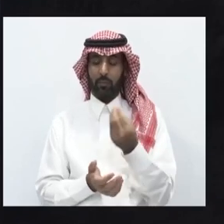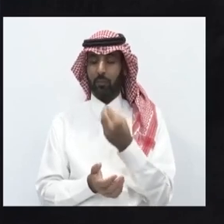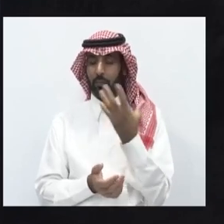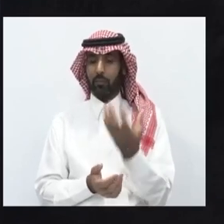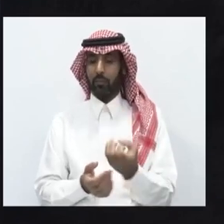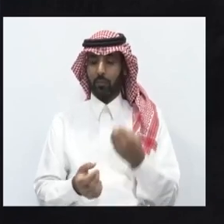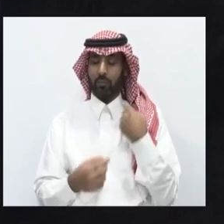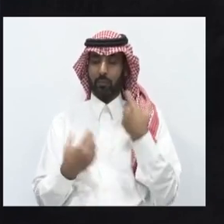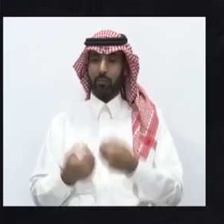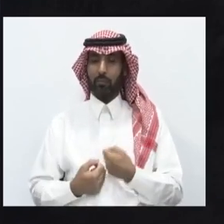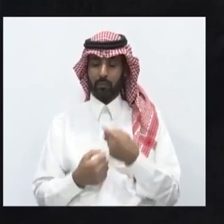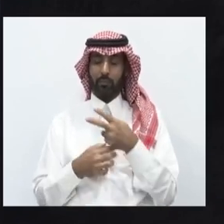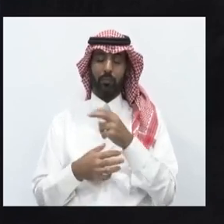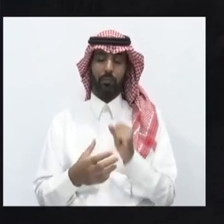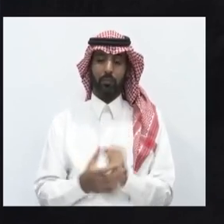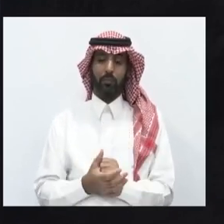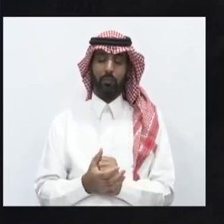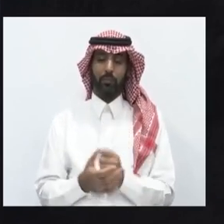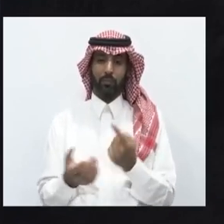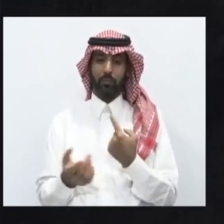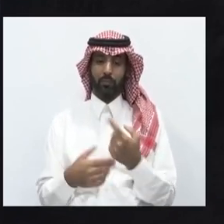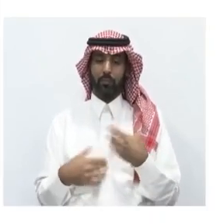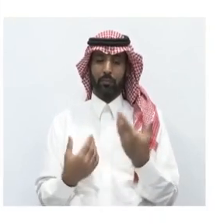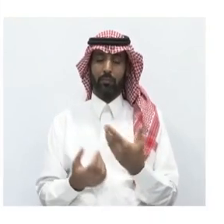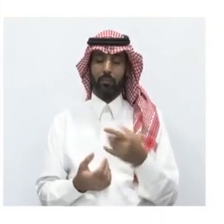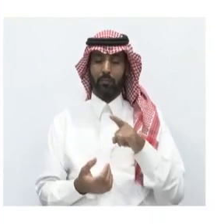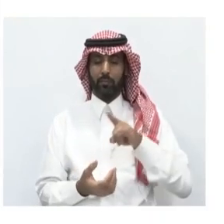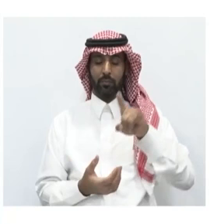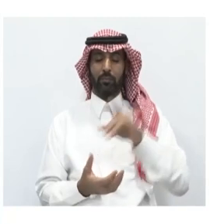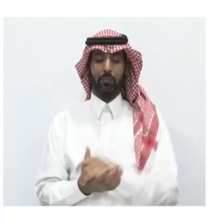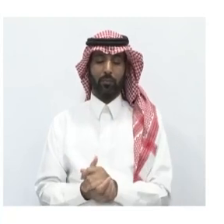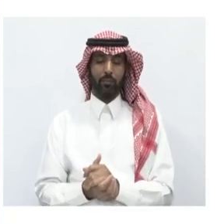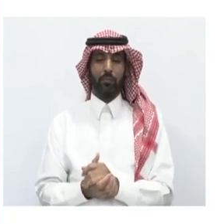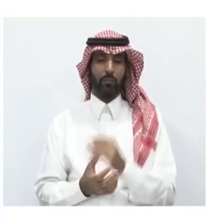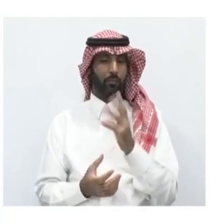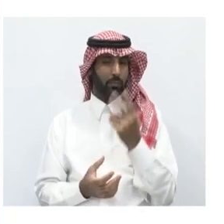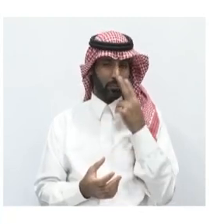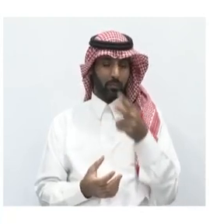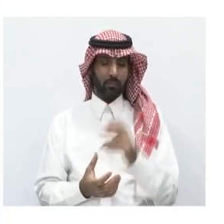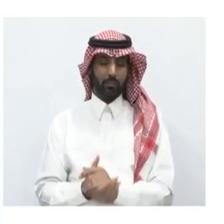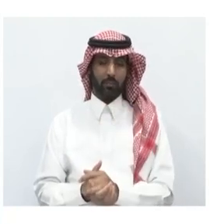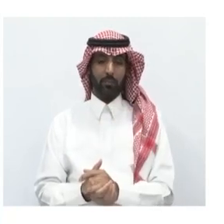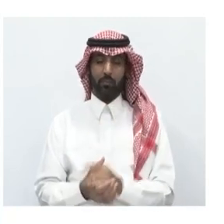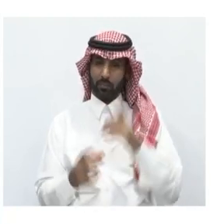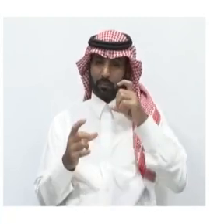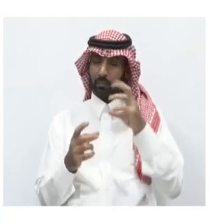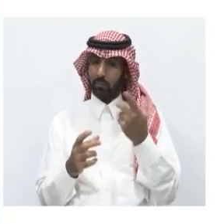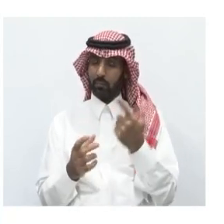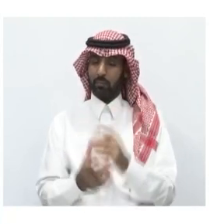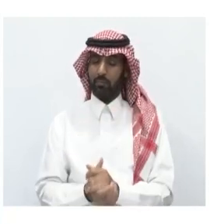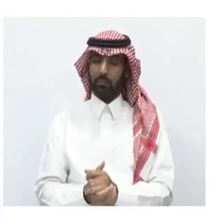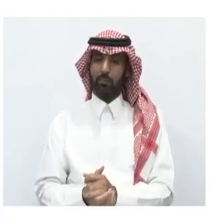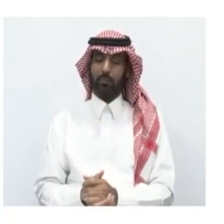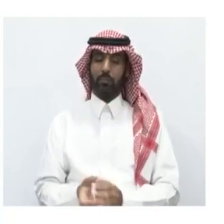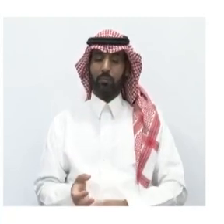vacation, hotels, all related to traveling. So what do you see here in these pictures?